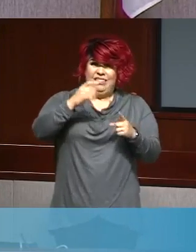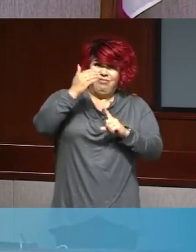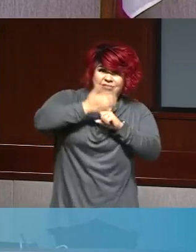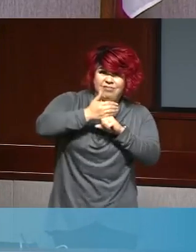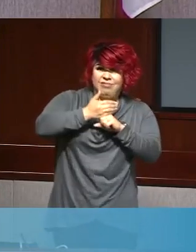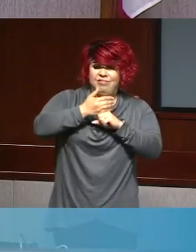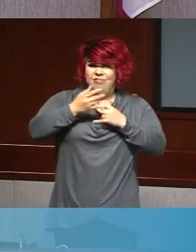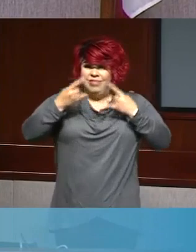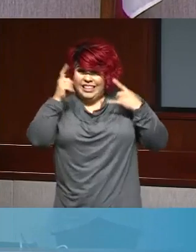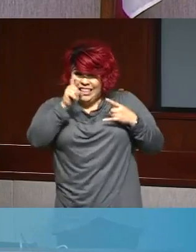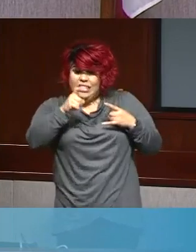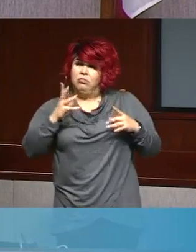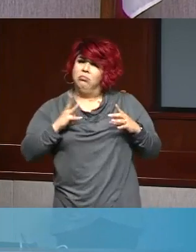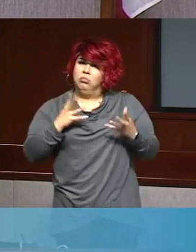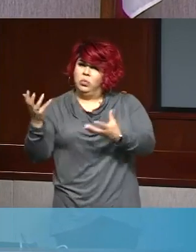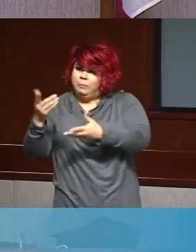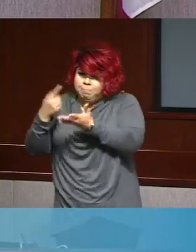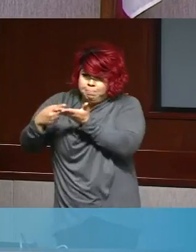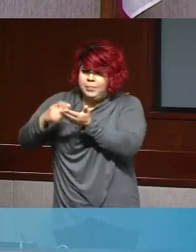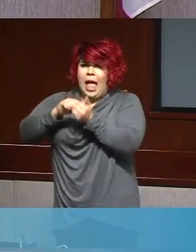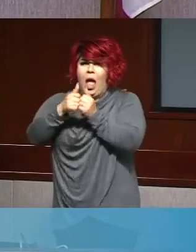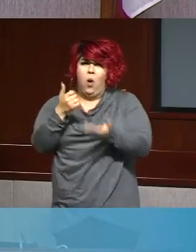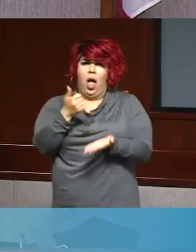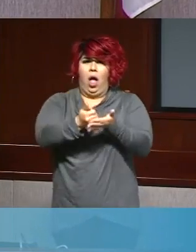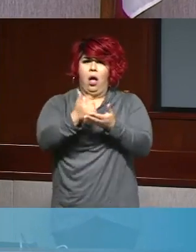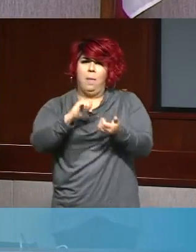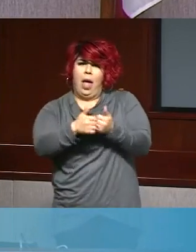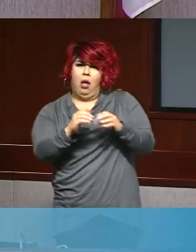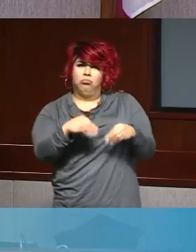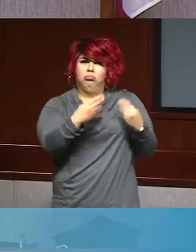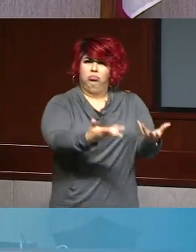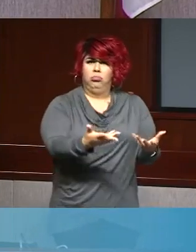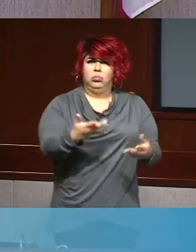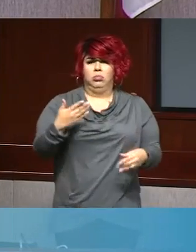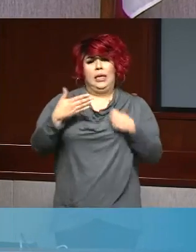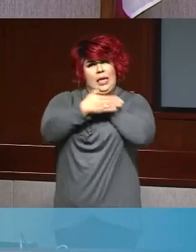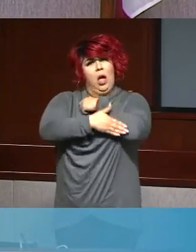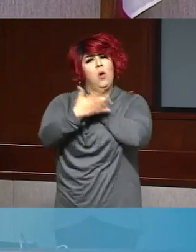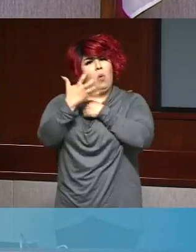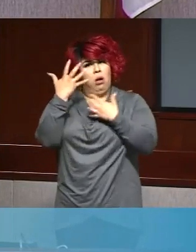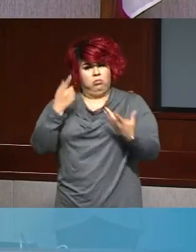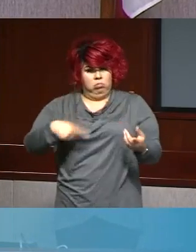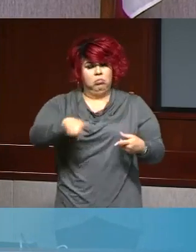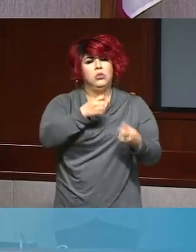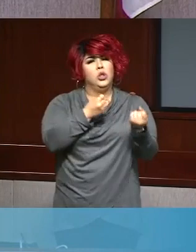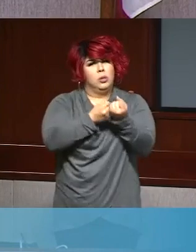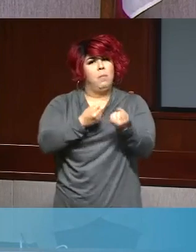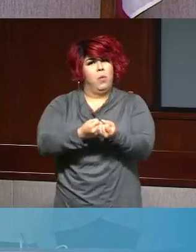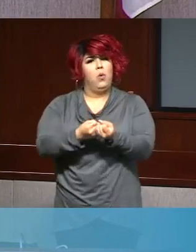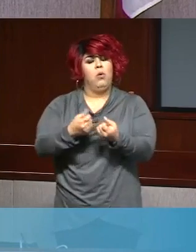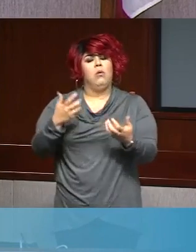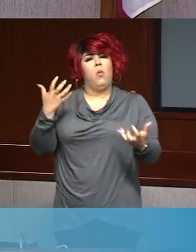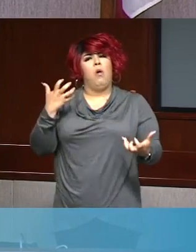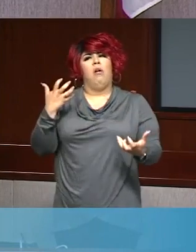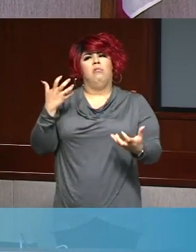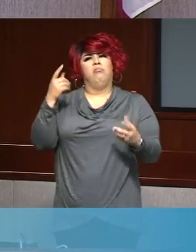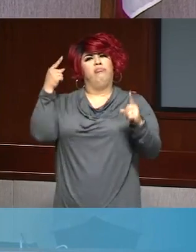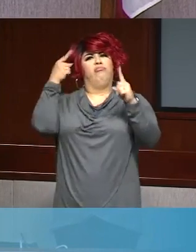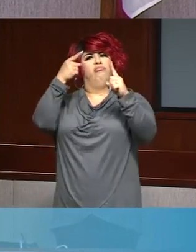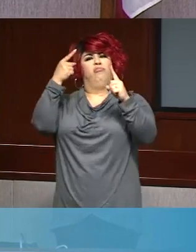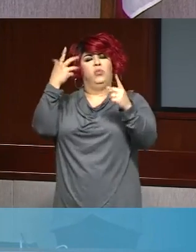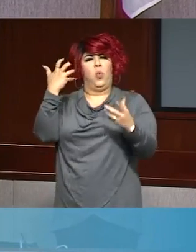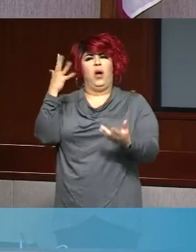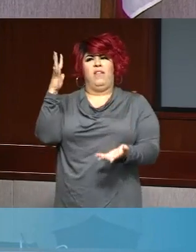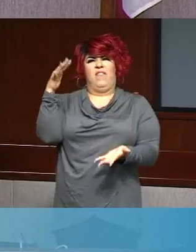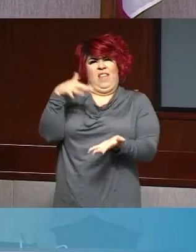protective equipment. The county will have a goal of supporting 5,000